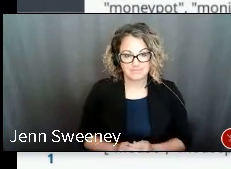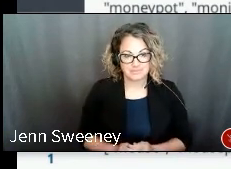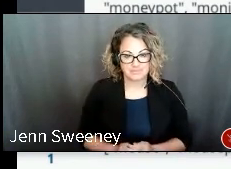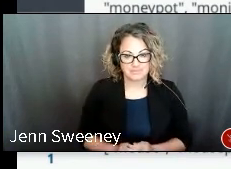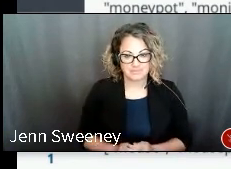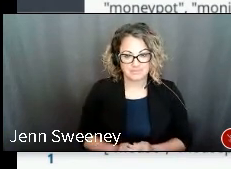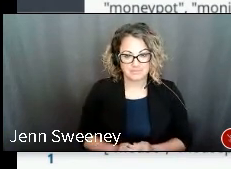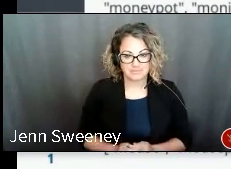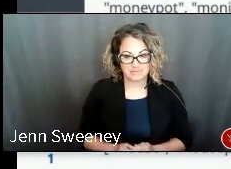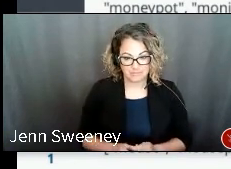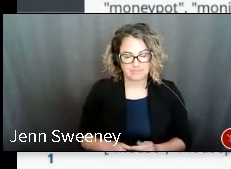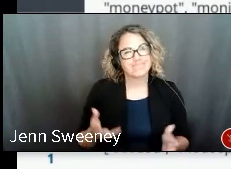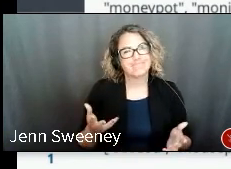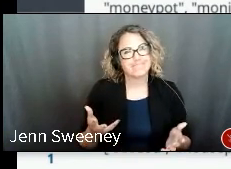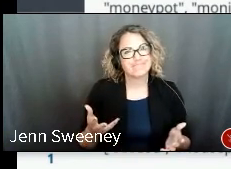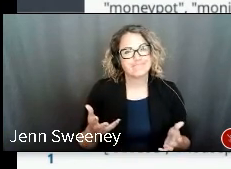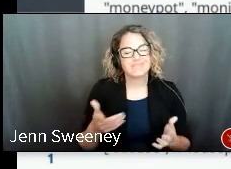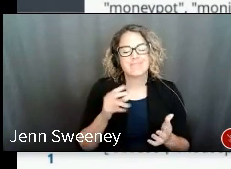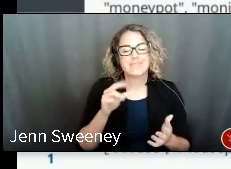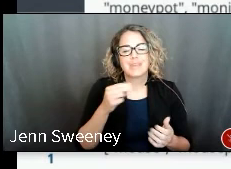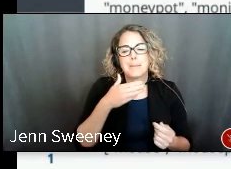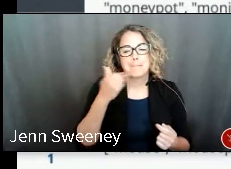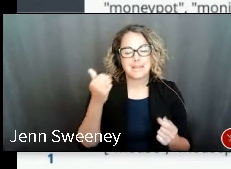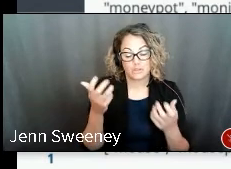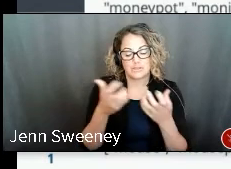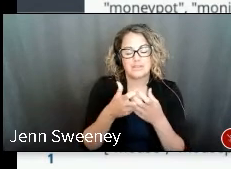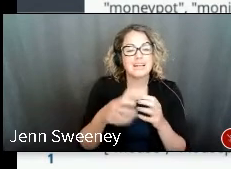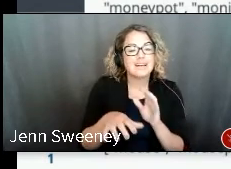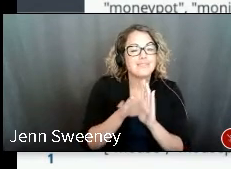Or let's call it find query results.